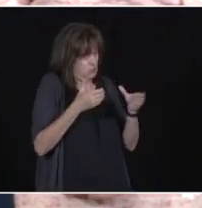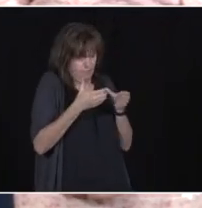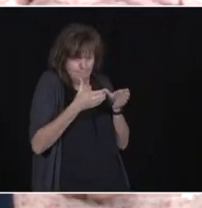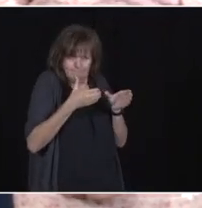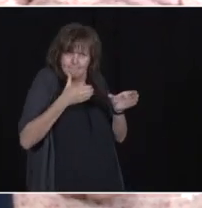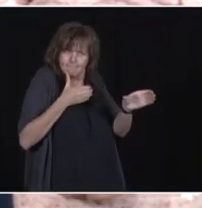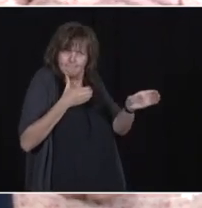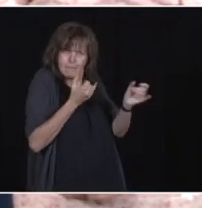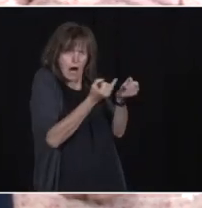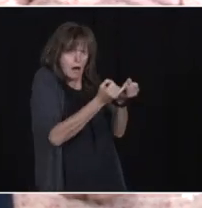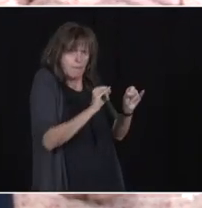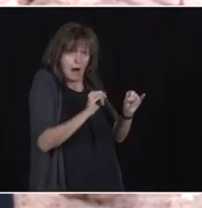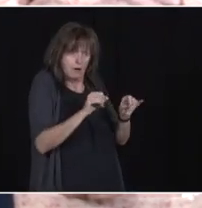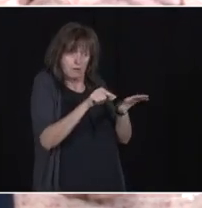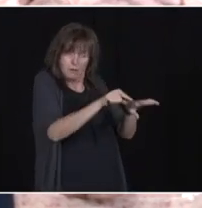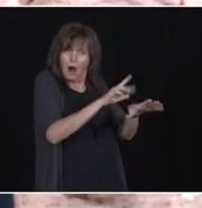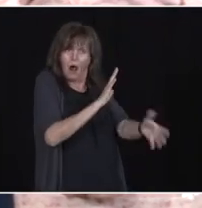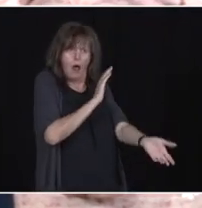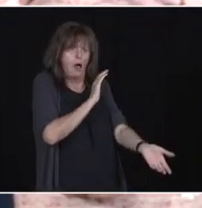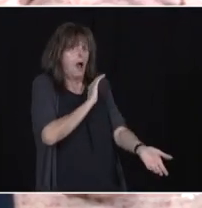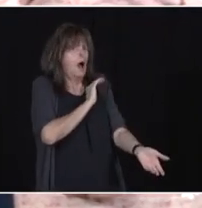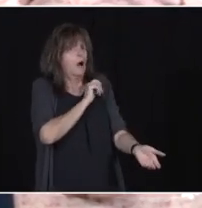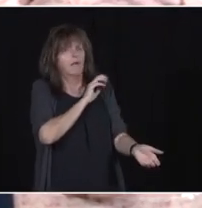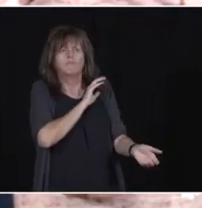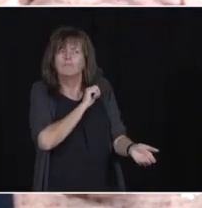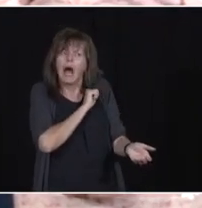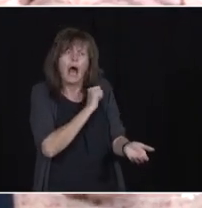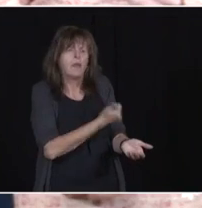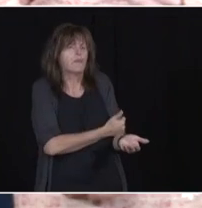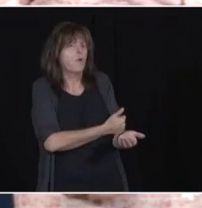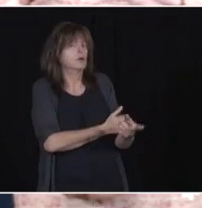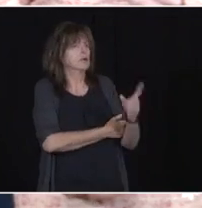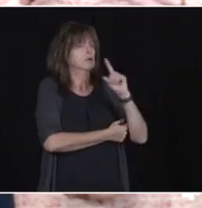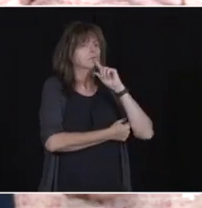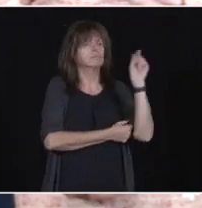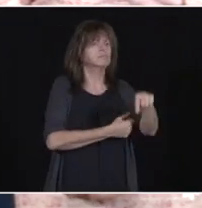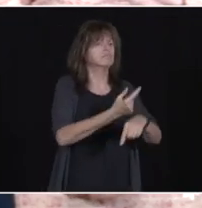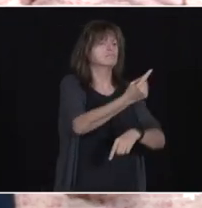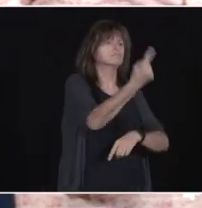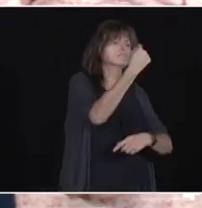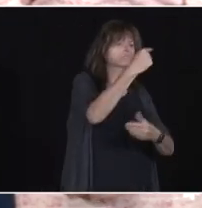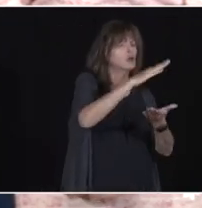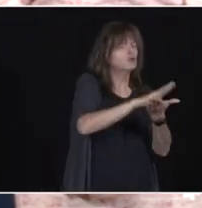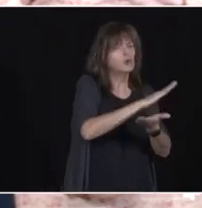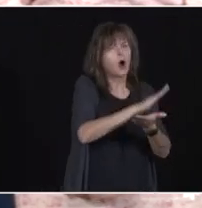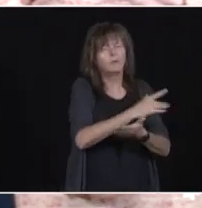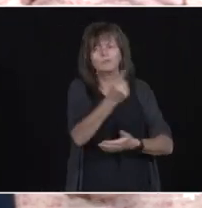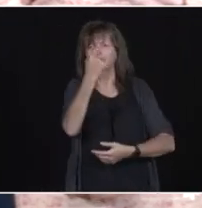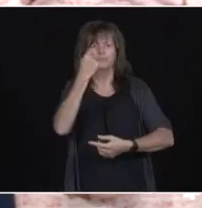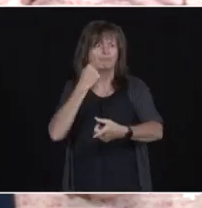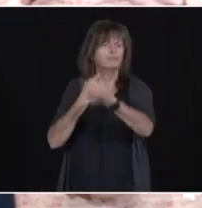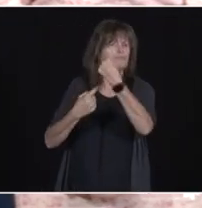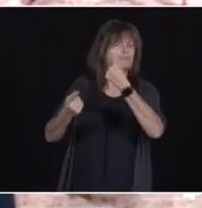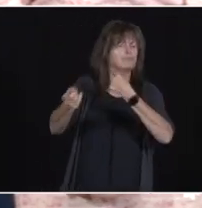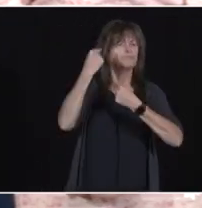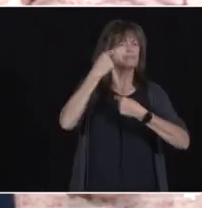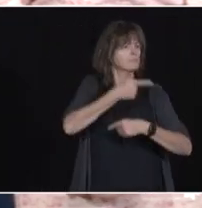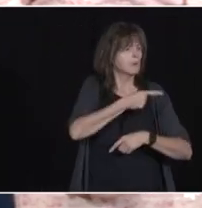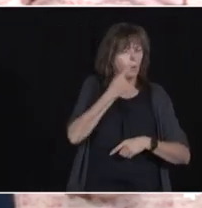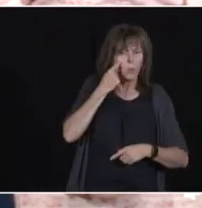ability to access documents. But they will be determining as they see fit the process. They will have at